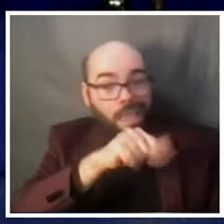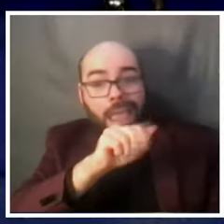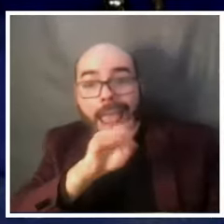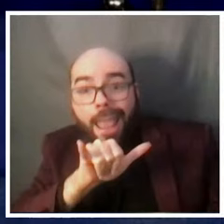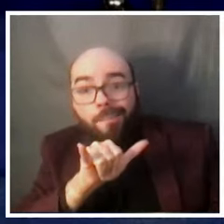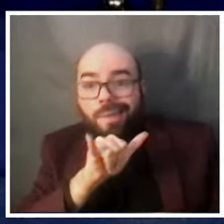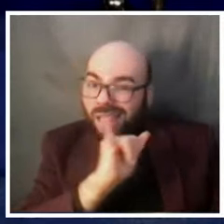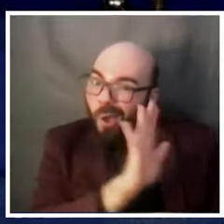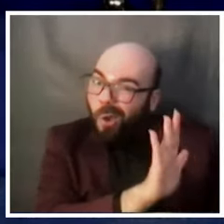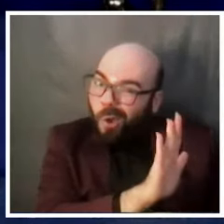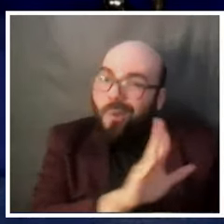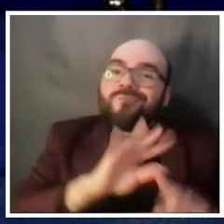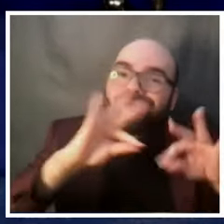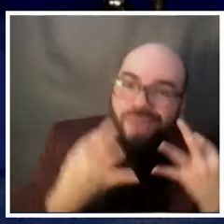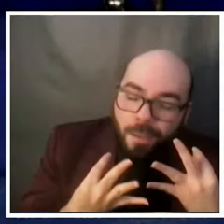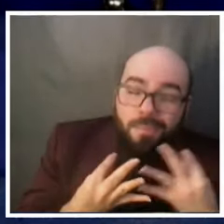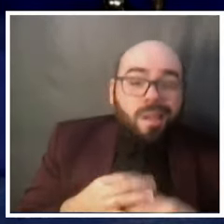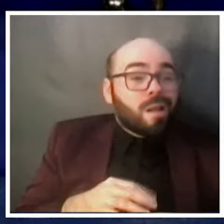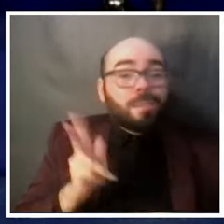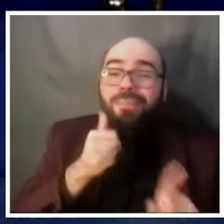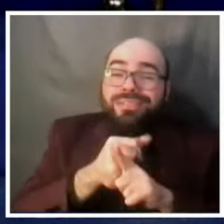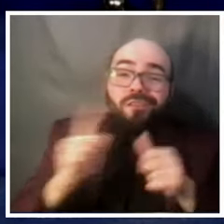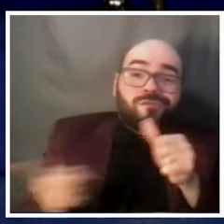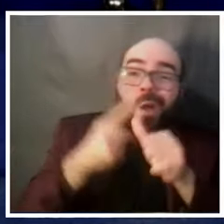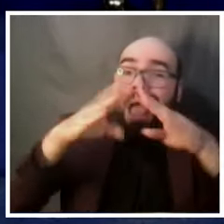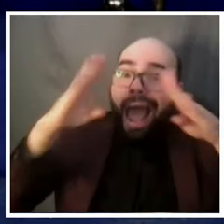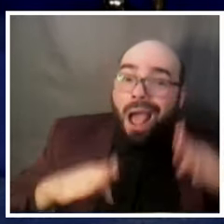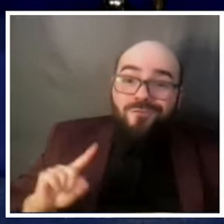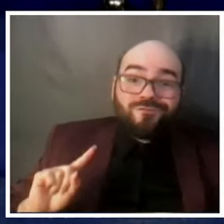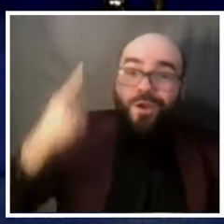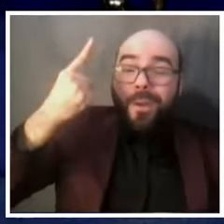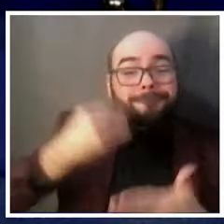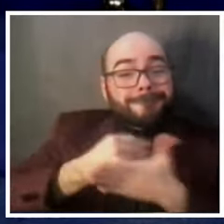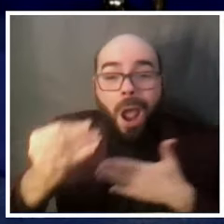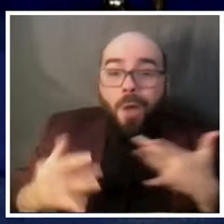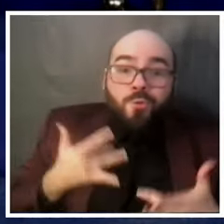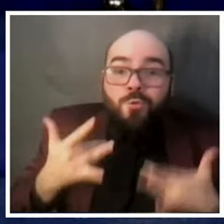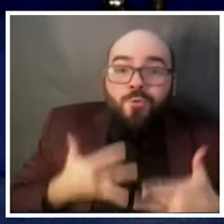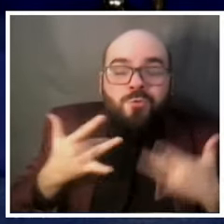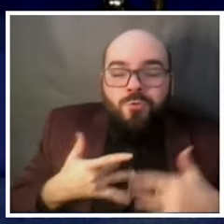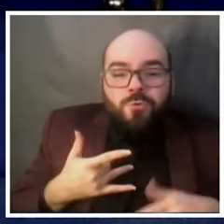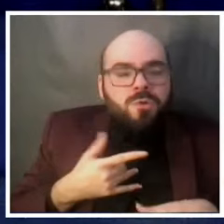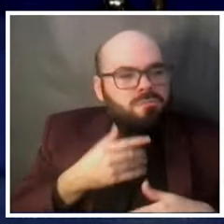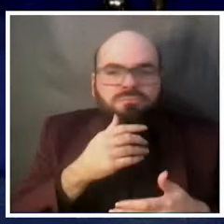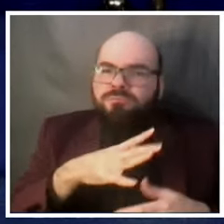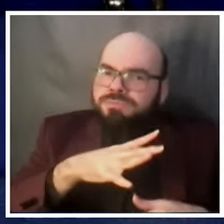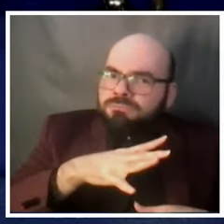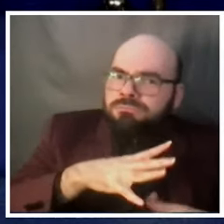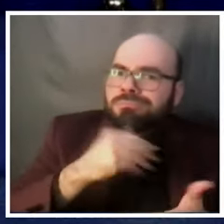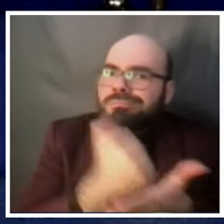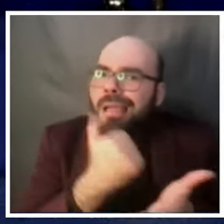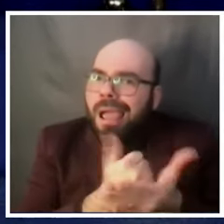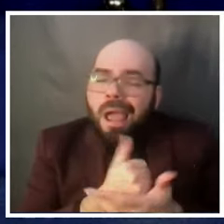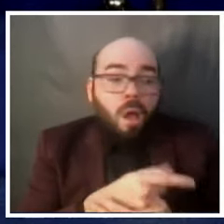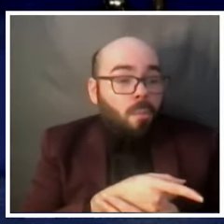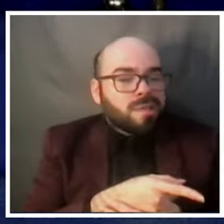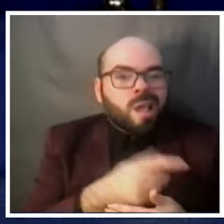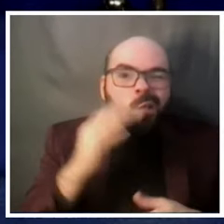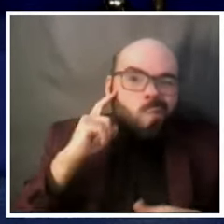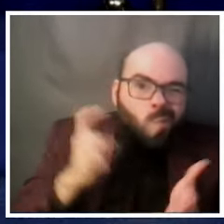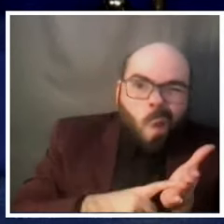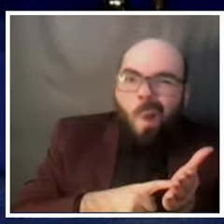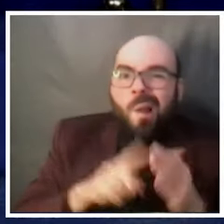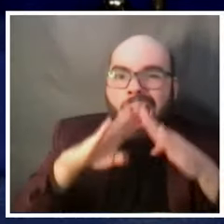their first home or trade up for a little more space. Well, no, it's important. And by the way, it will grow the